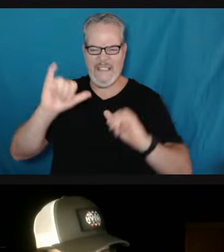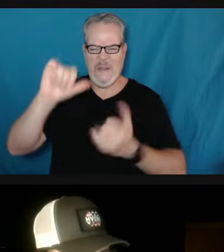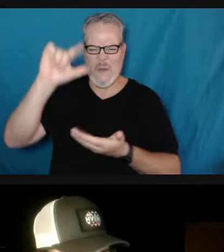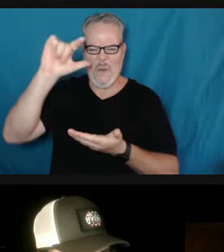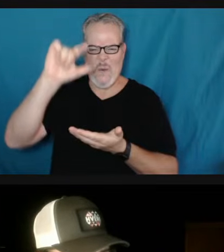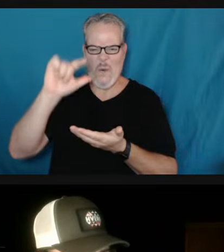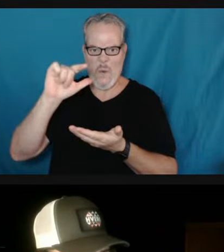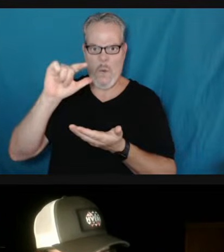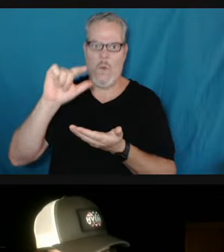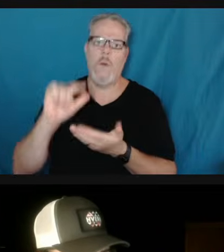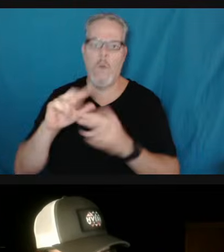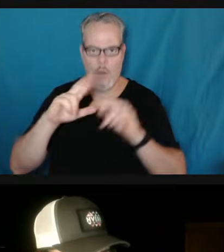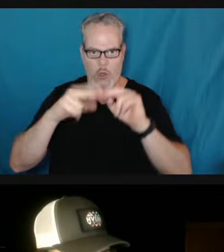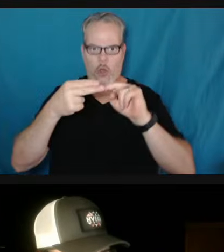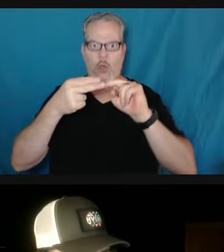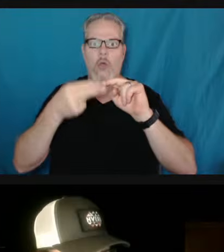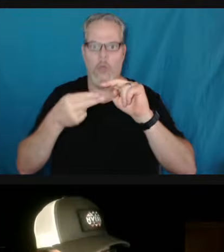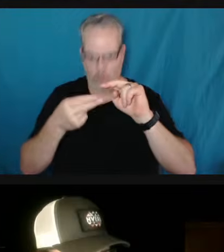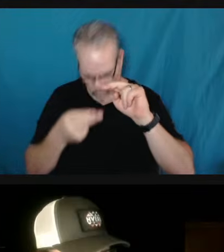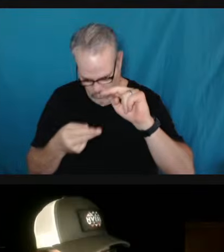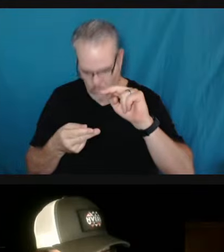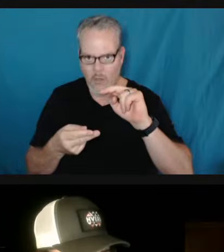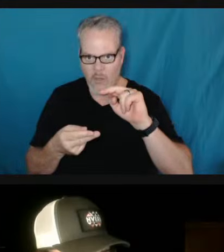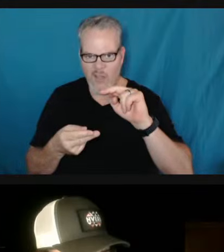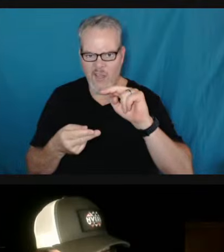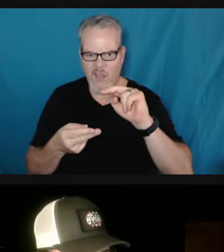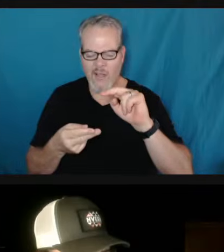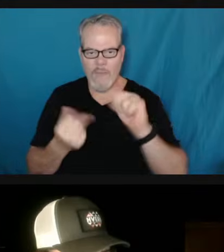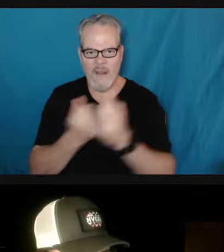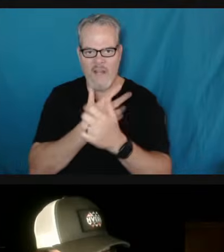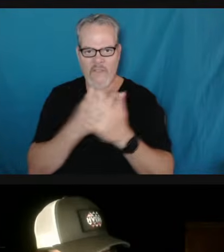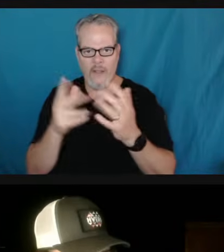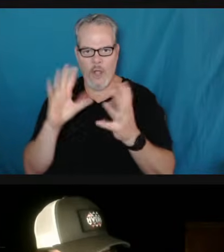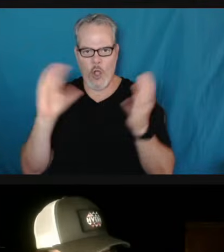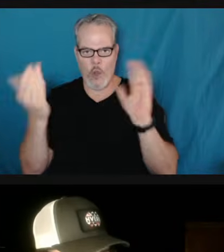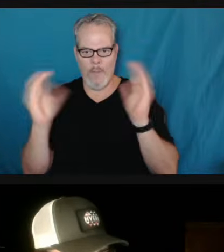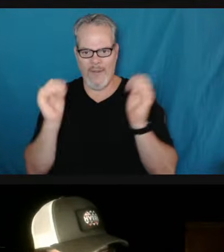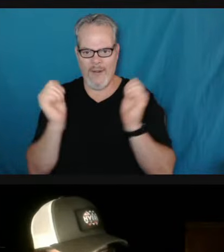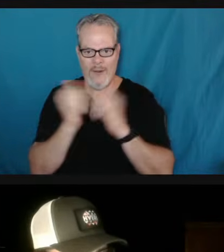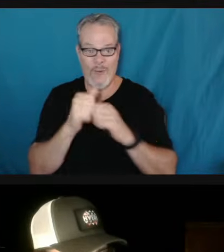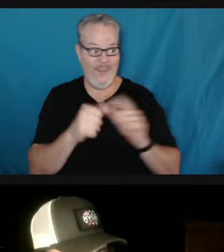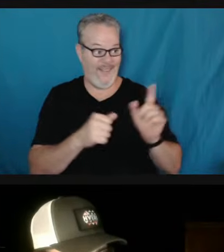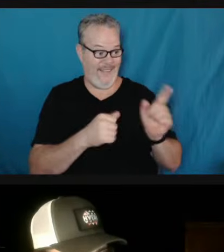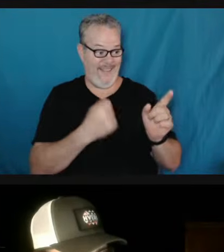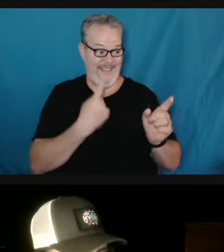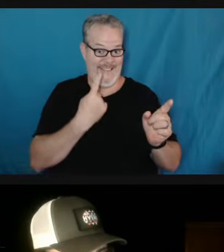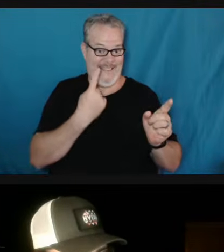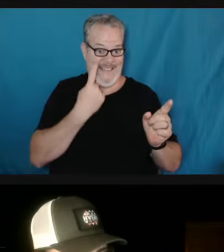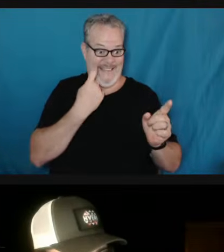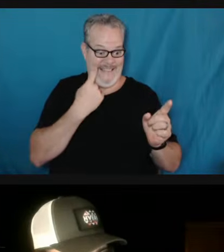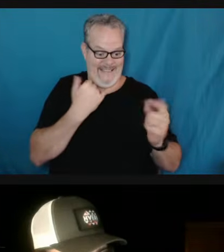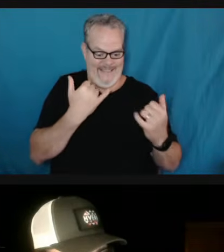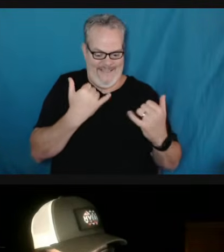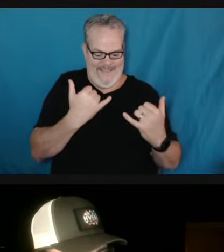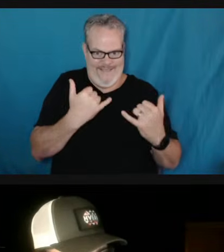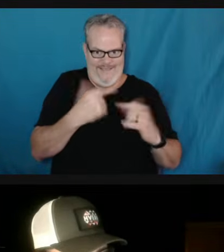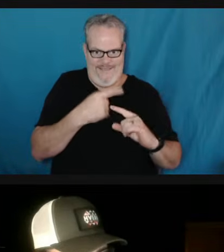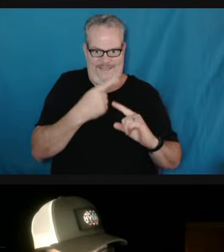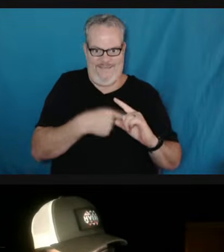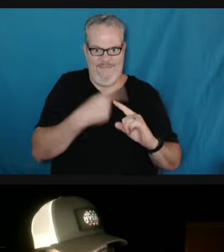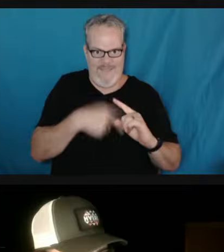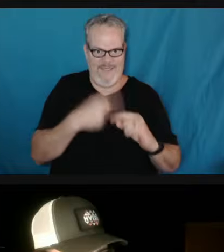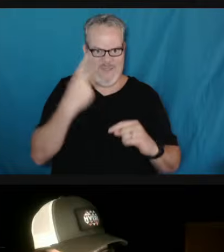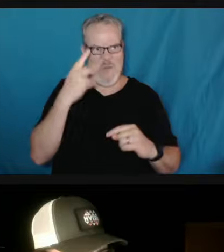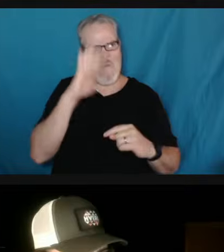were earlier in the week, but all within the context of both of those being quite low compared to earlier this month, or about a month